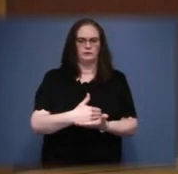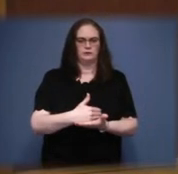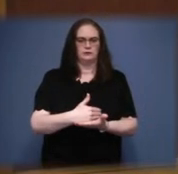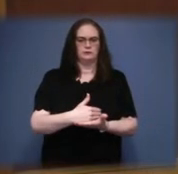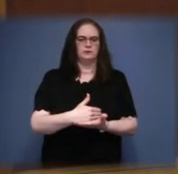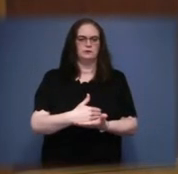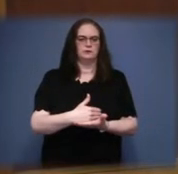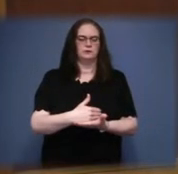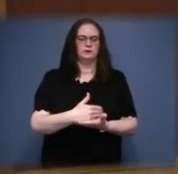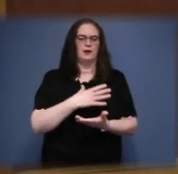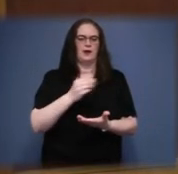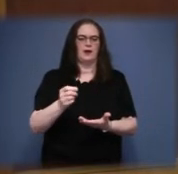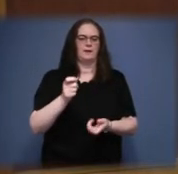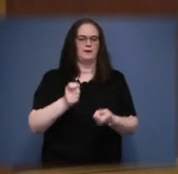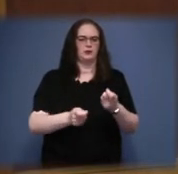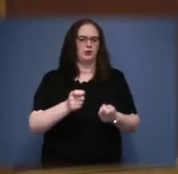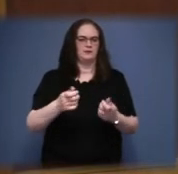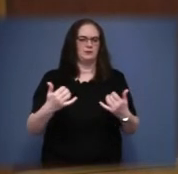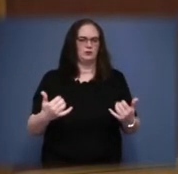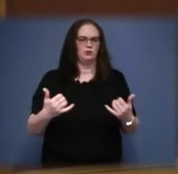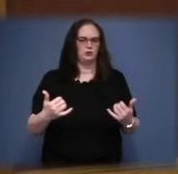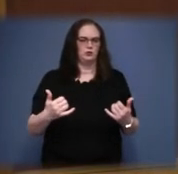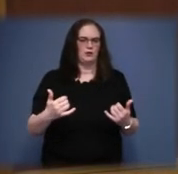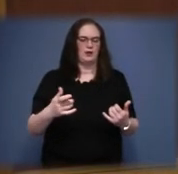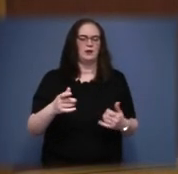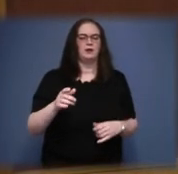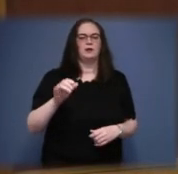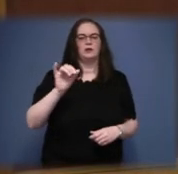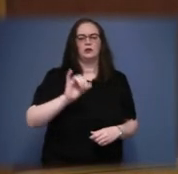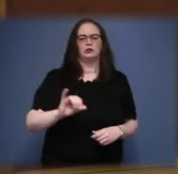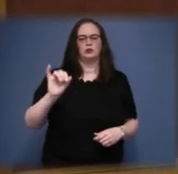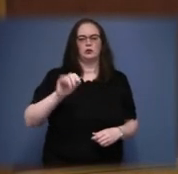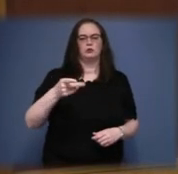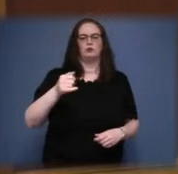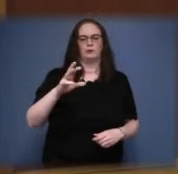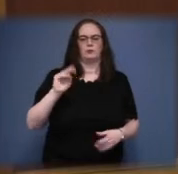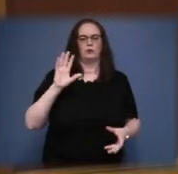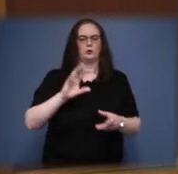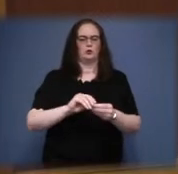and the adjustment today, the insurance premiums, the total